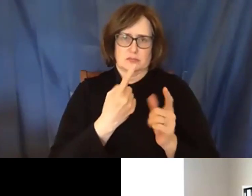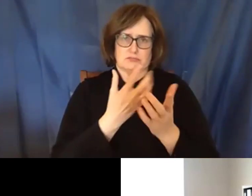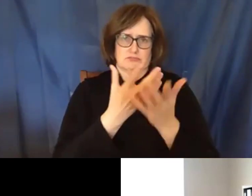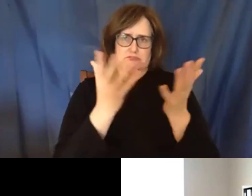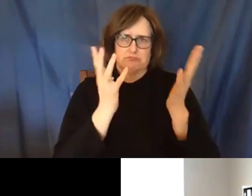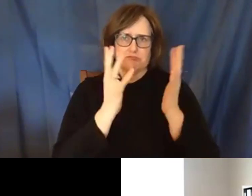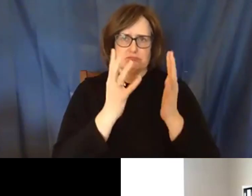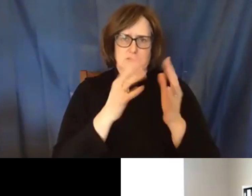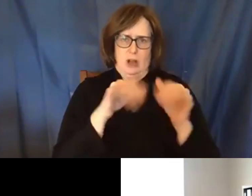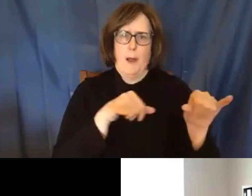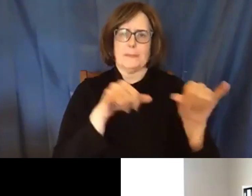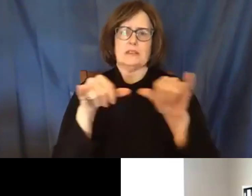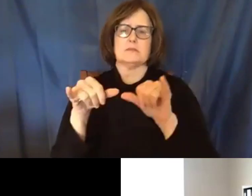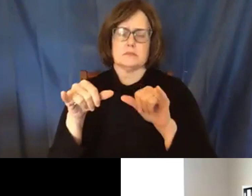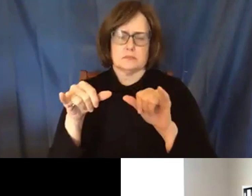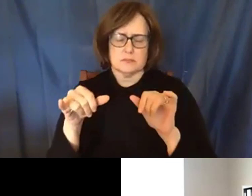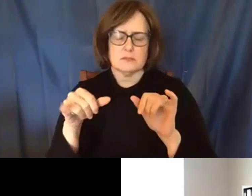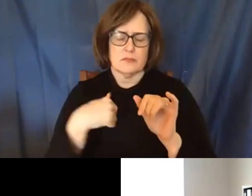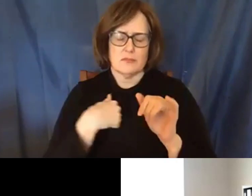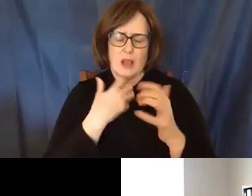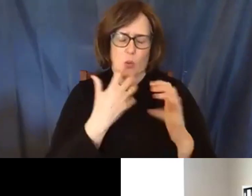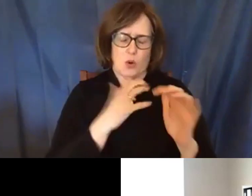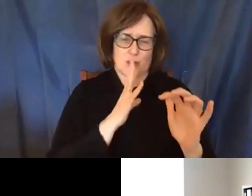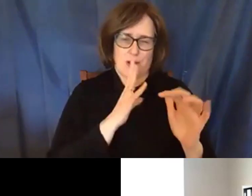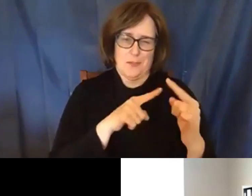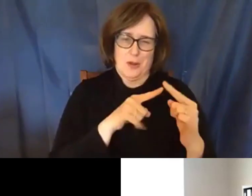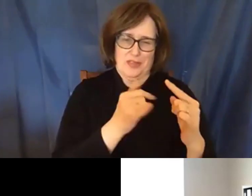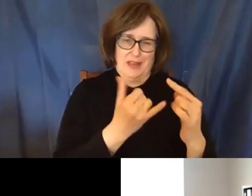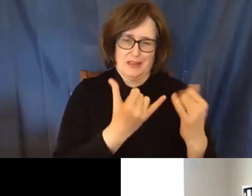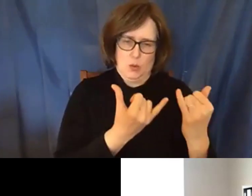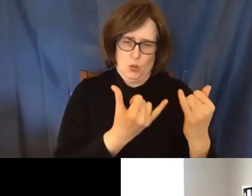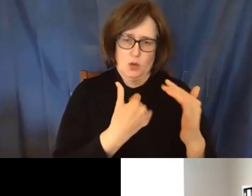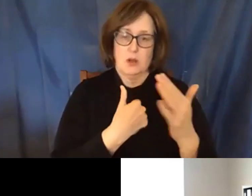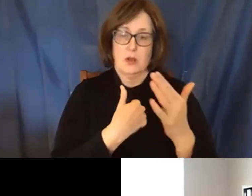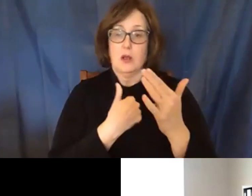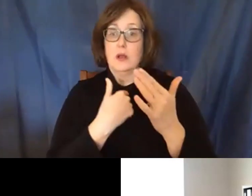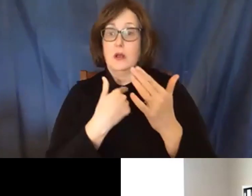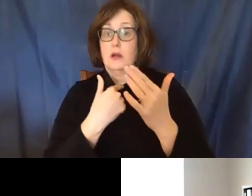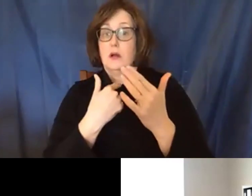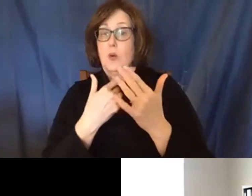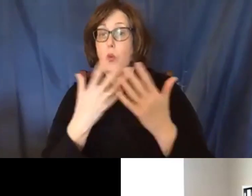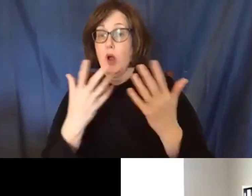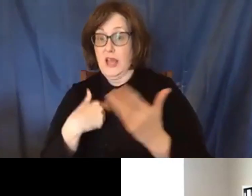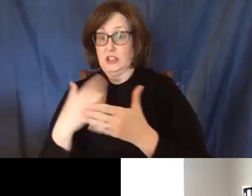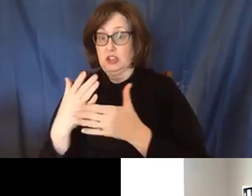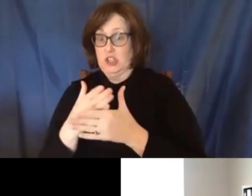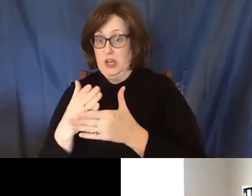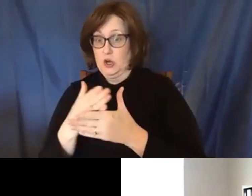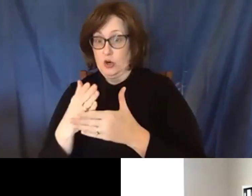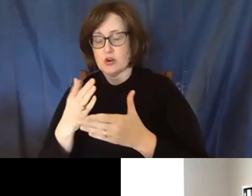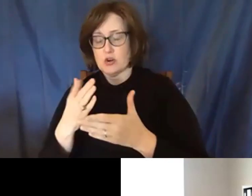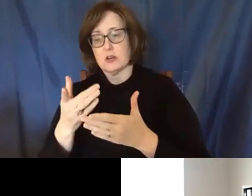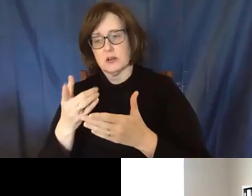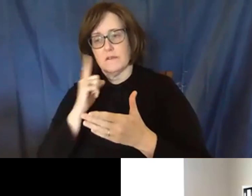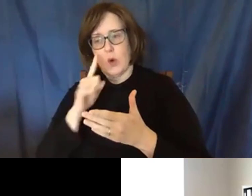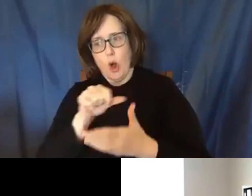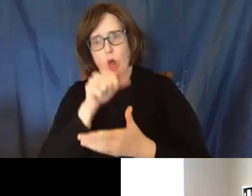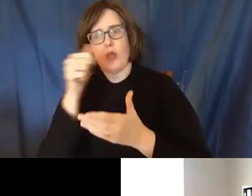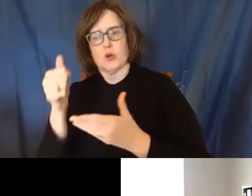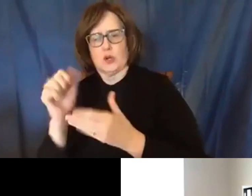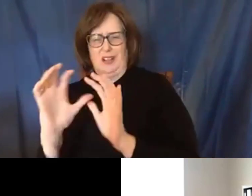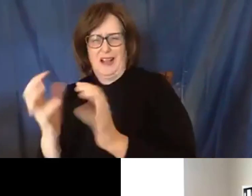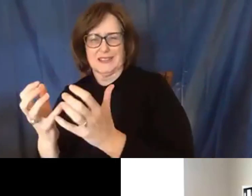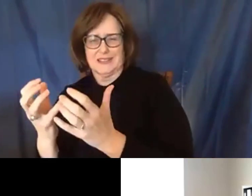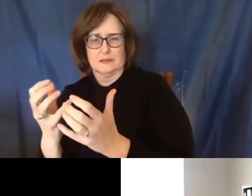different things. But I don't want to talk about that. I want to talk about talking about these issues in other classes. And so in my composition classes